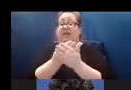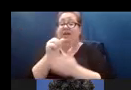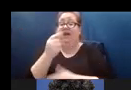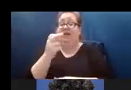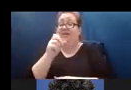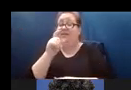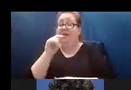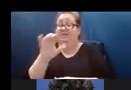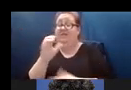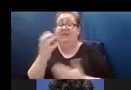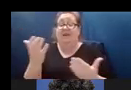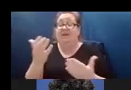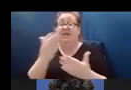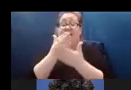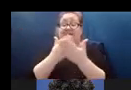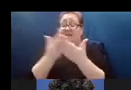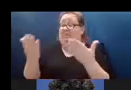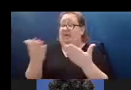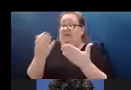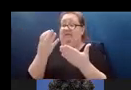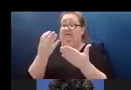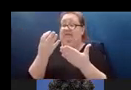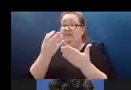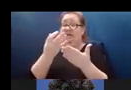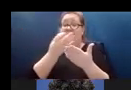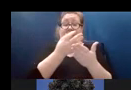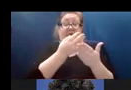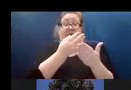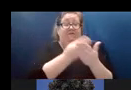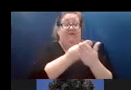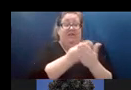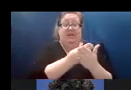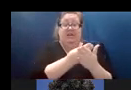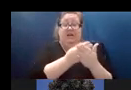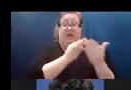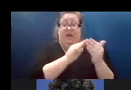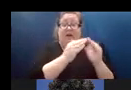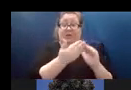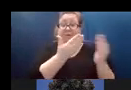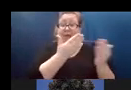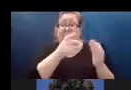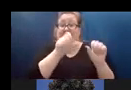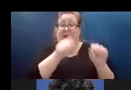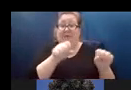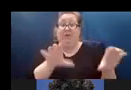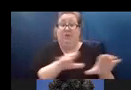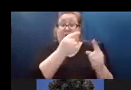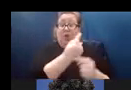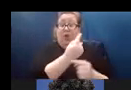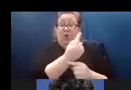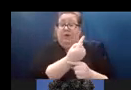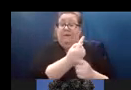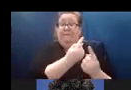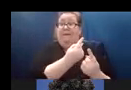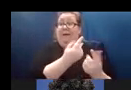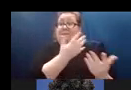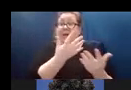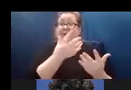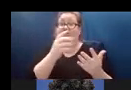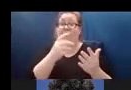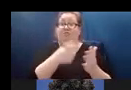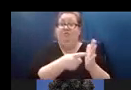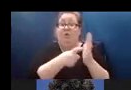that a municipality could get done on their own might require a lot of funding. So for example, if they were doing a